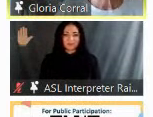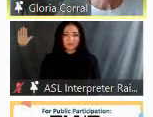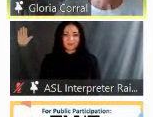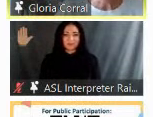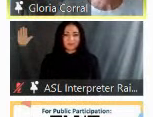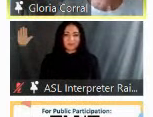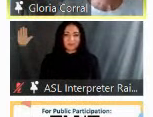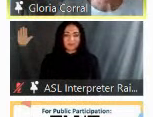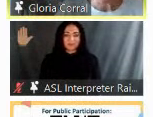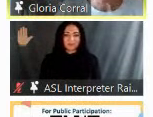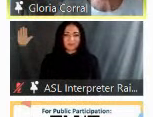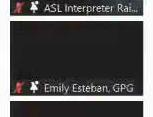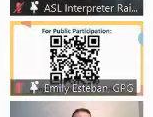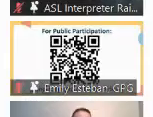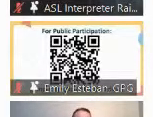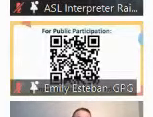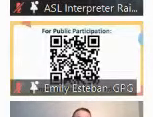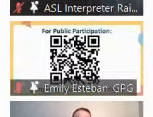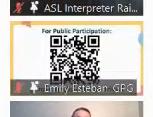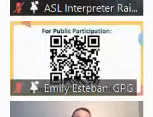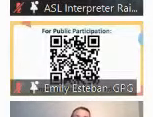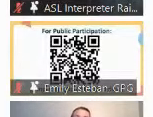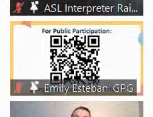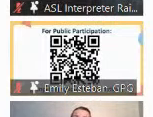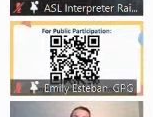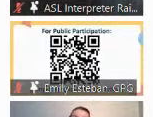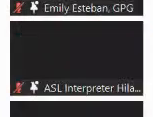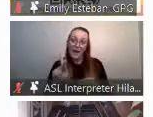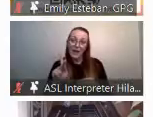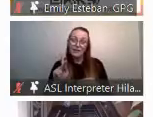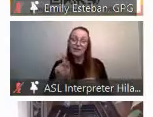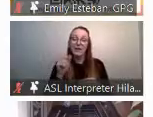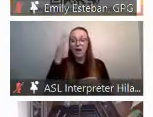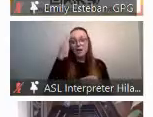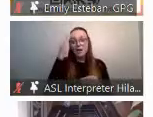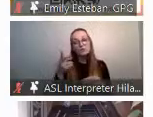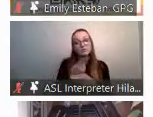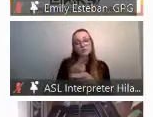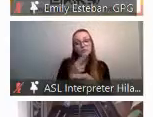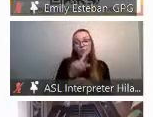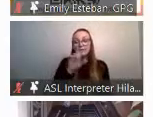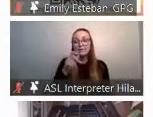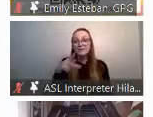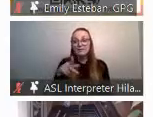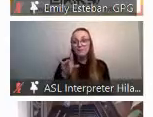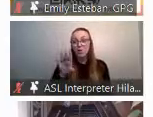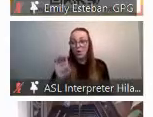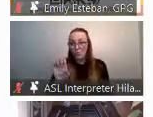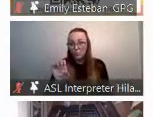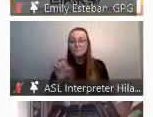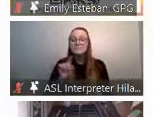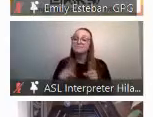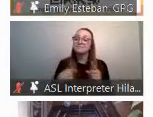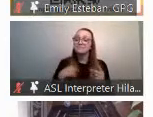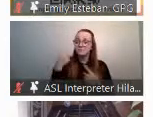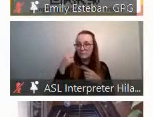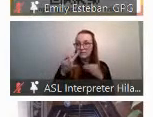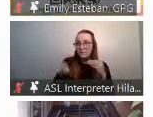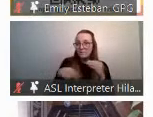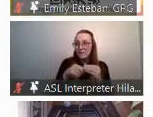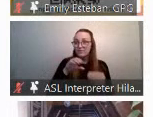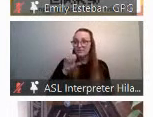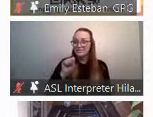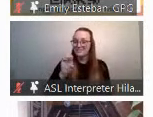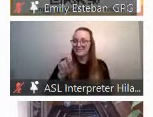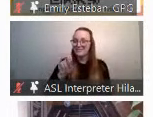about census tracts and about, I know you use zip codes, but I wondered about census tract and